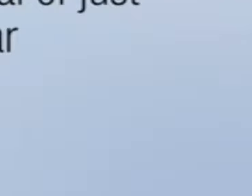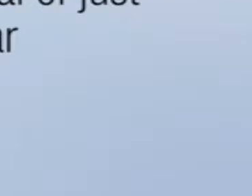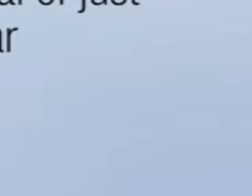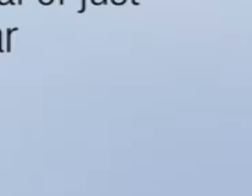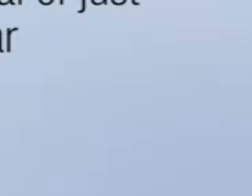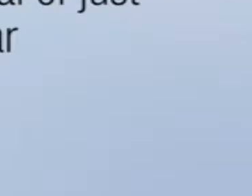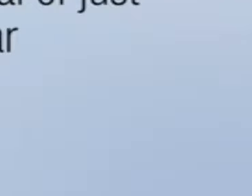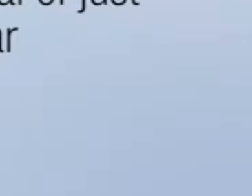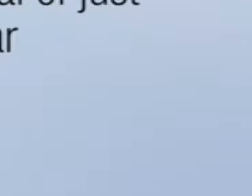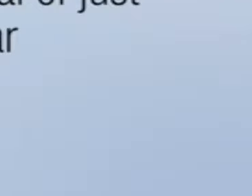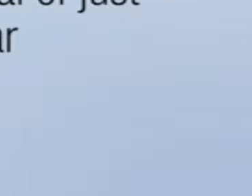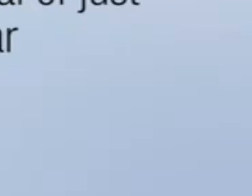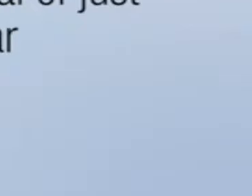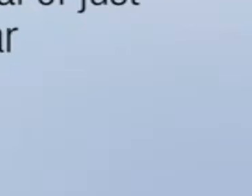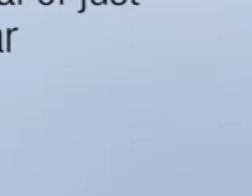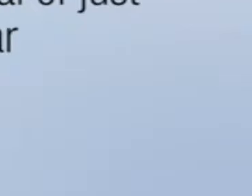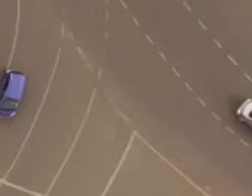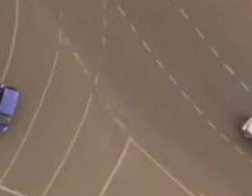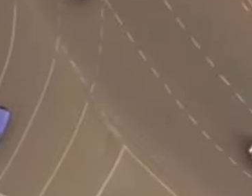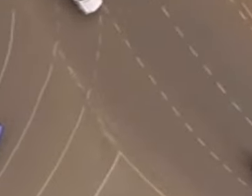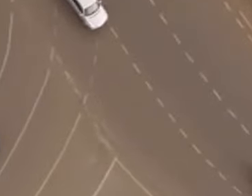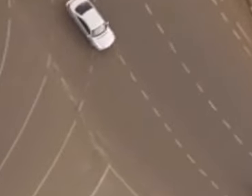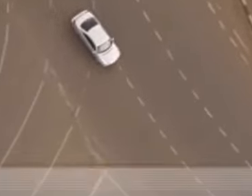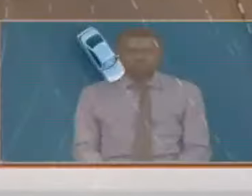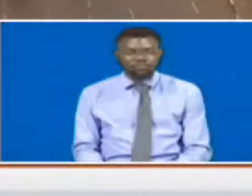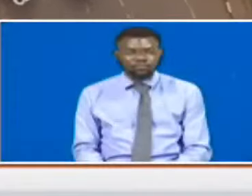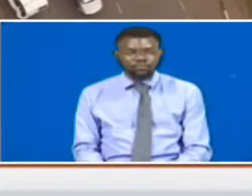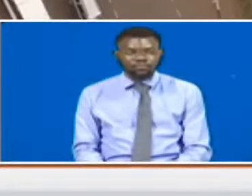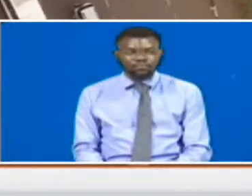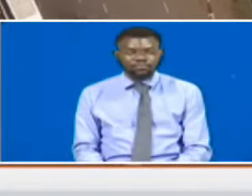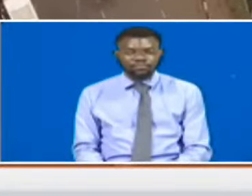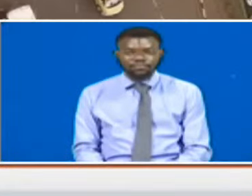tires during that financial year.